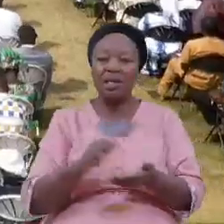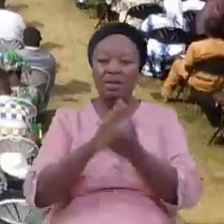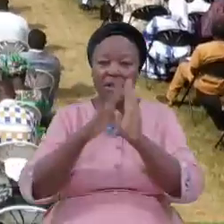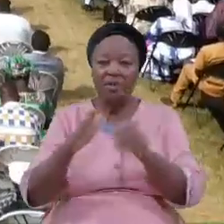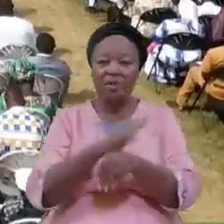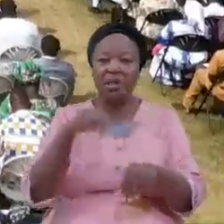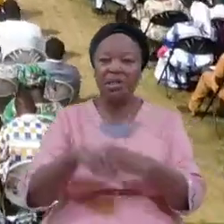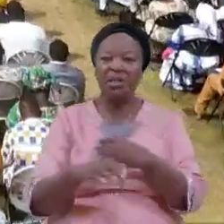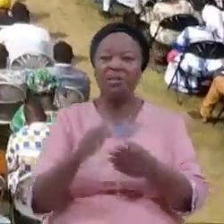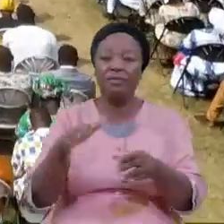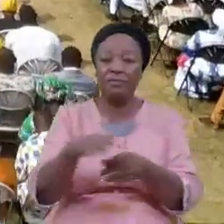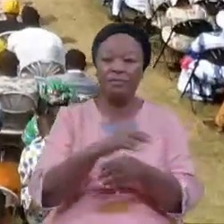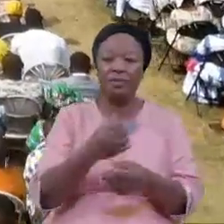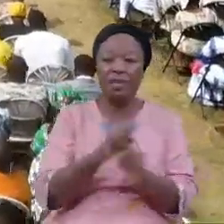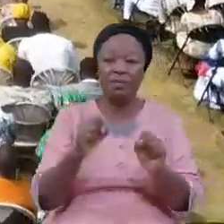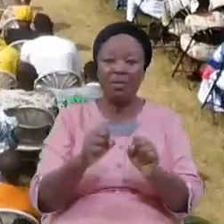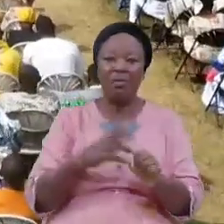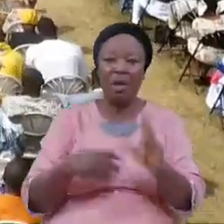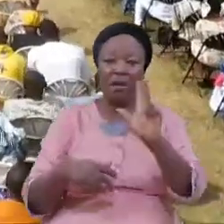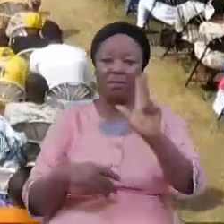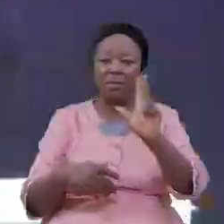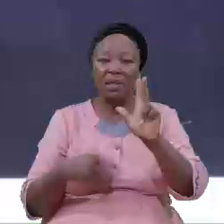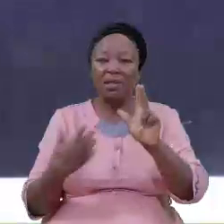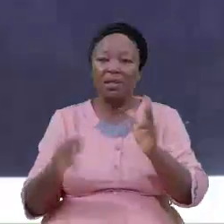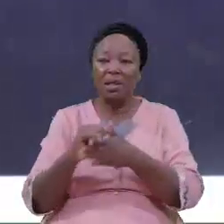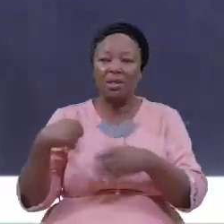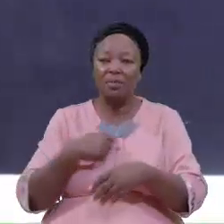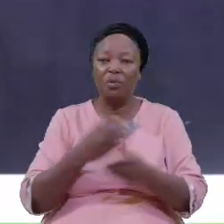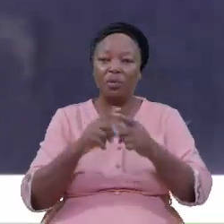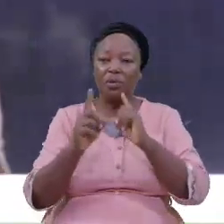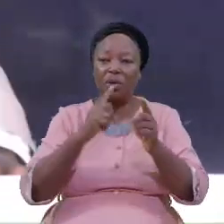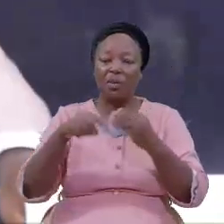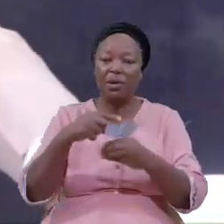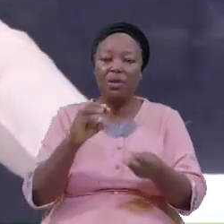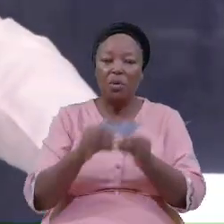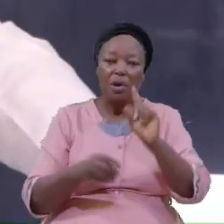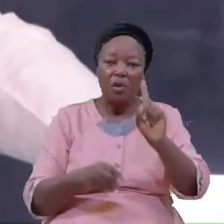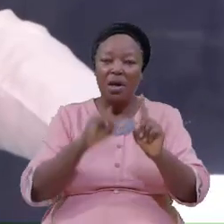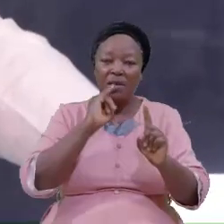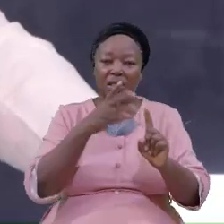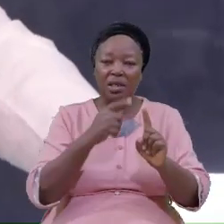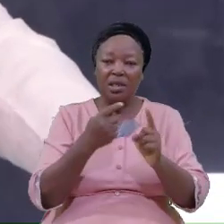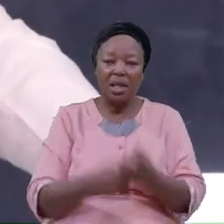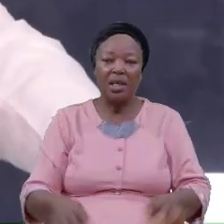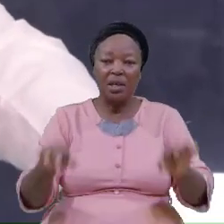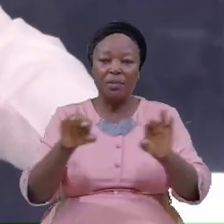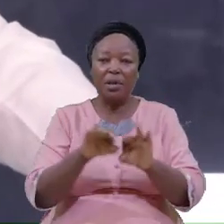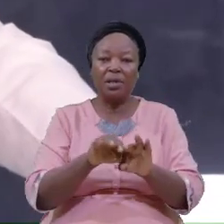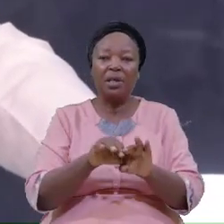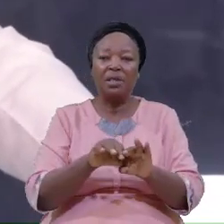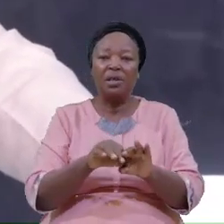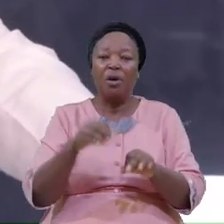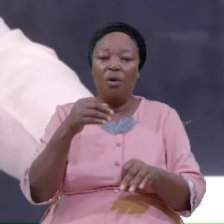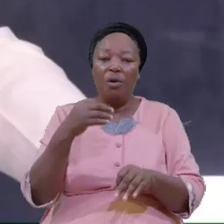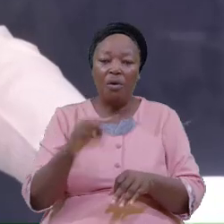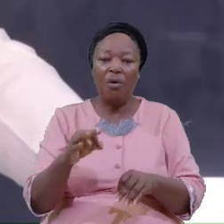There are three things we're talking about. Number one is the priority of